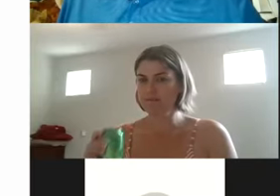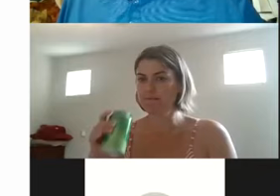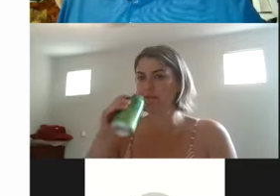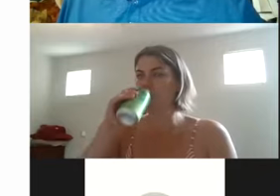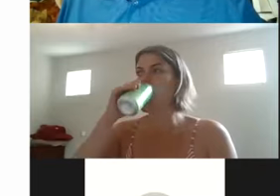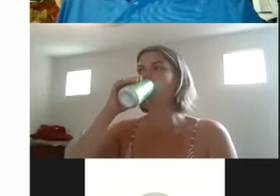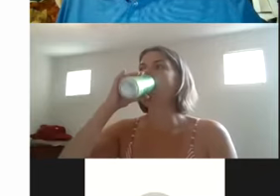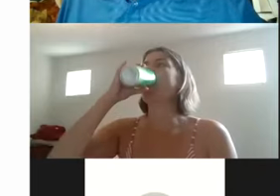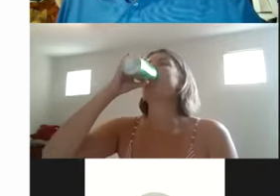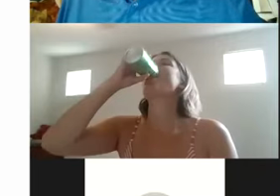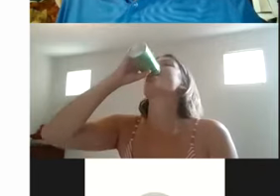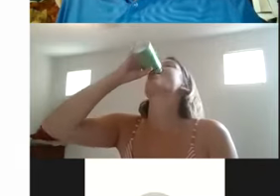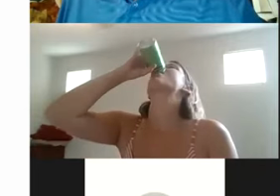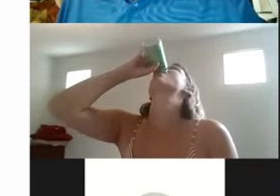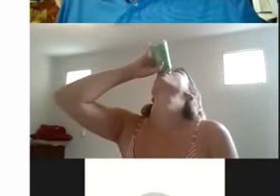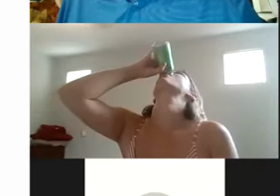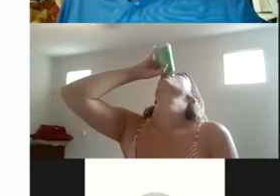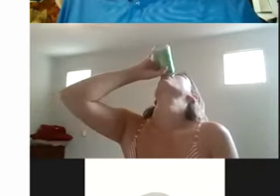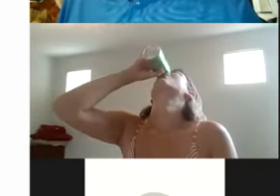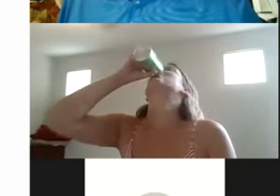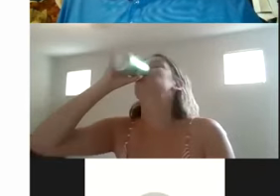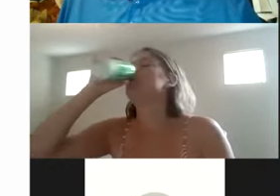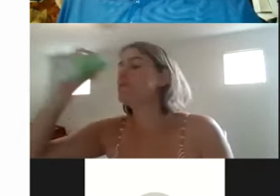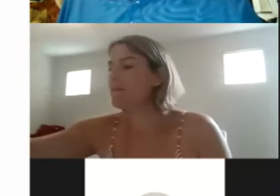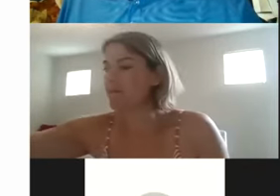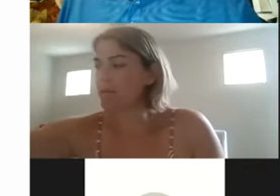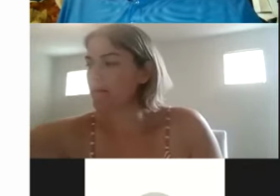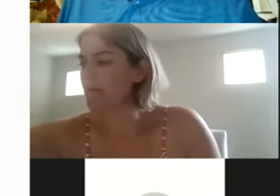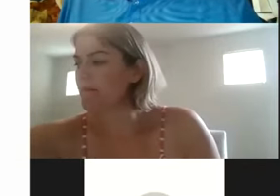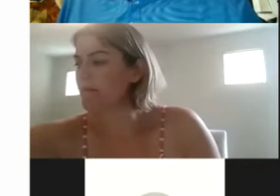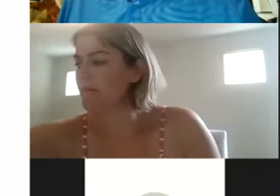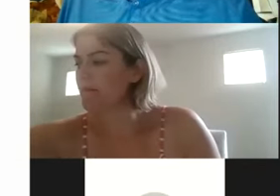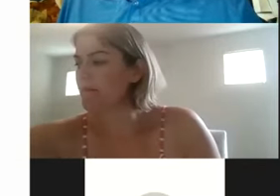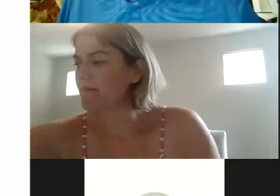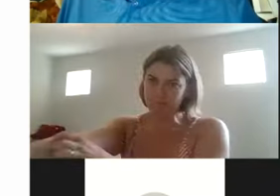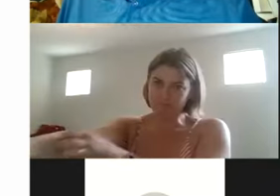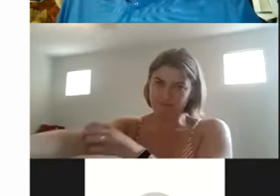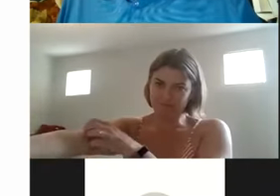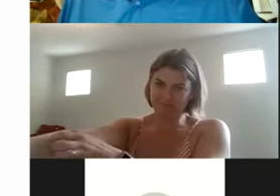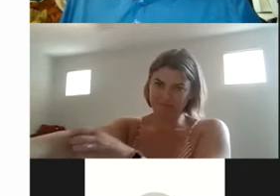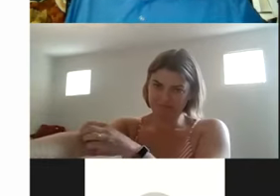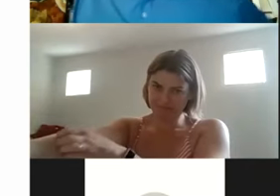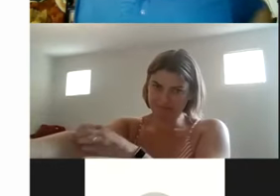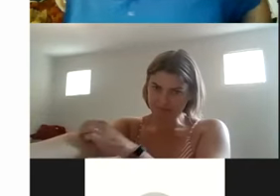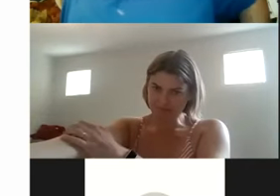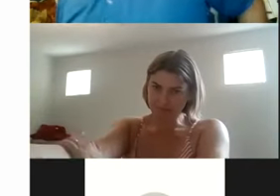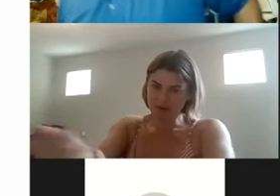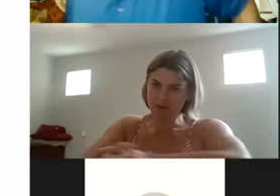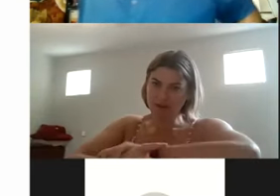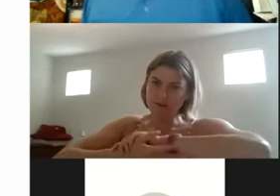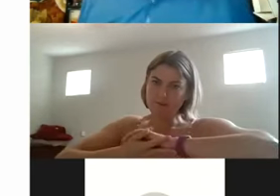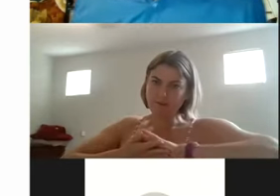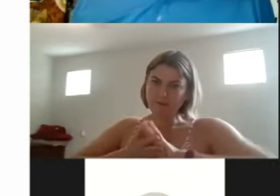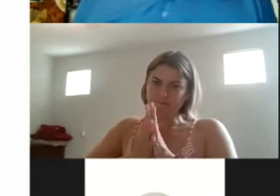So yes. Or just, yeah, just the poles right now. Yeah, no problem. So yeah, absolutely. So, and also to real quickly answer Haley's, yes, anything that you